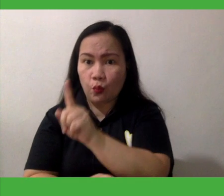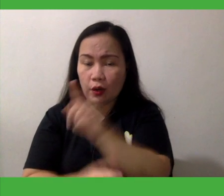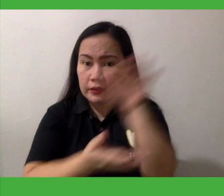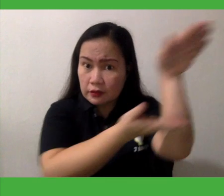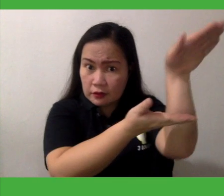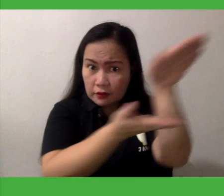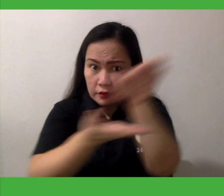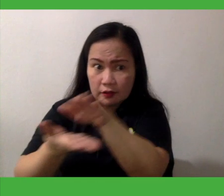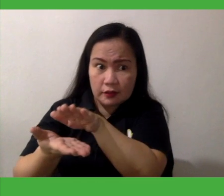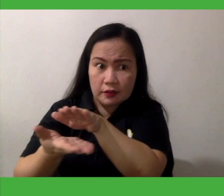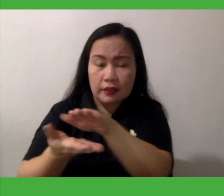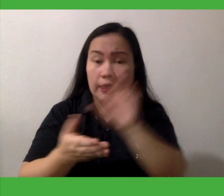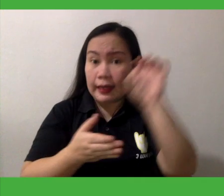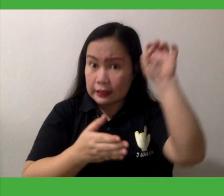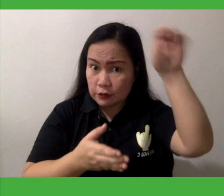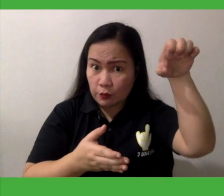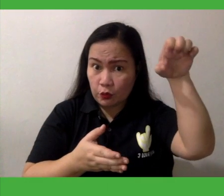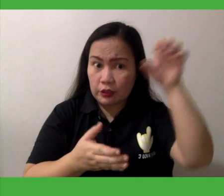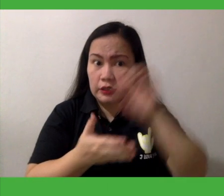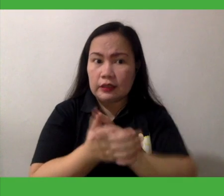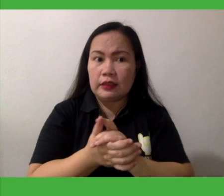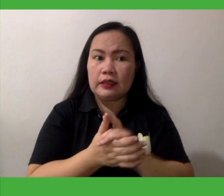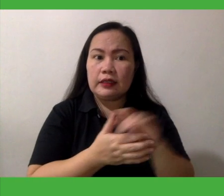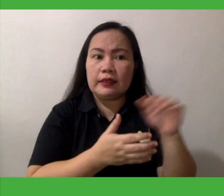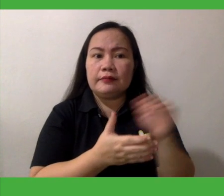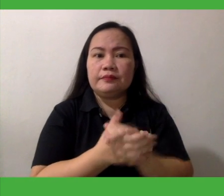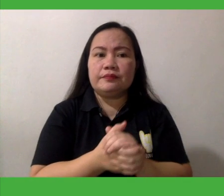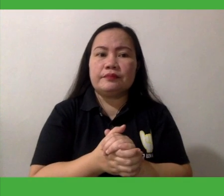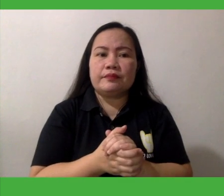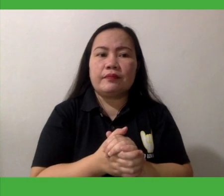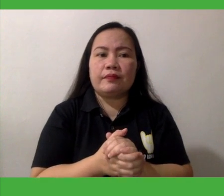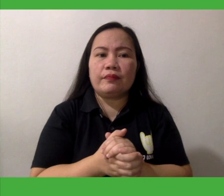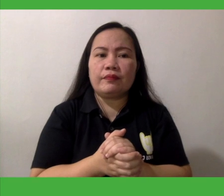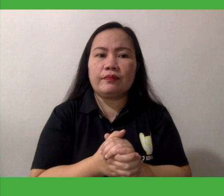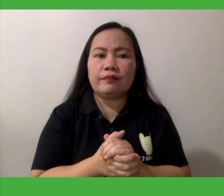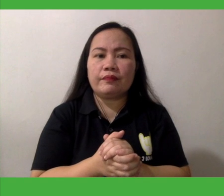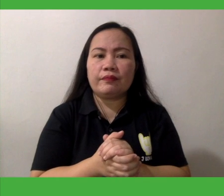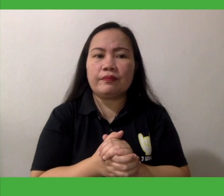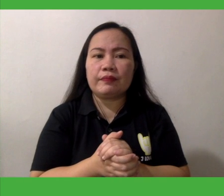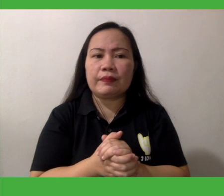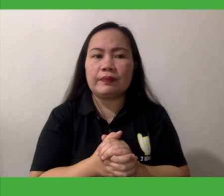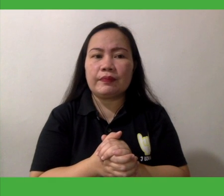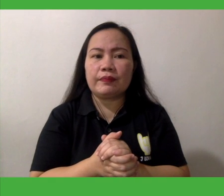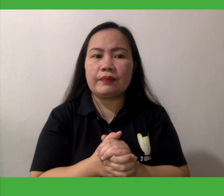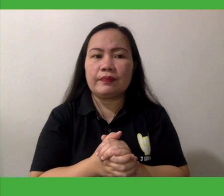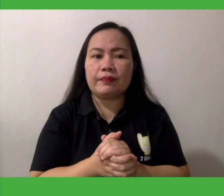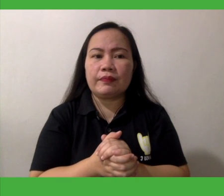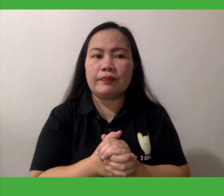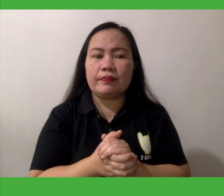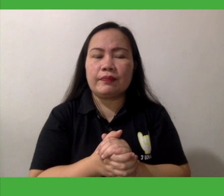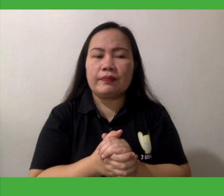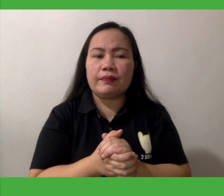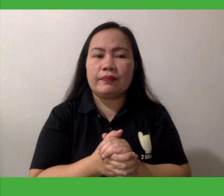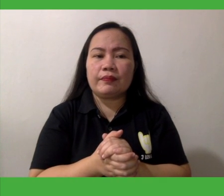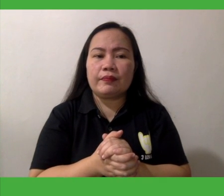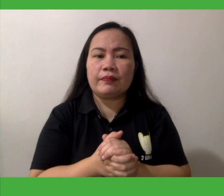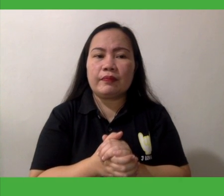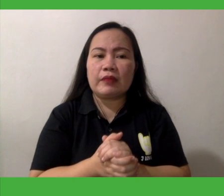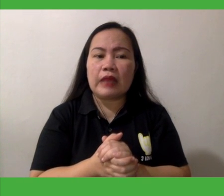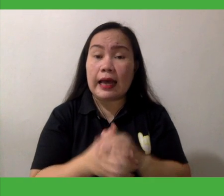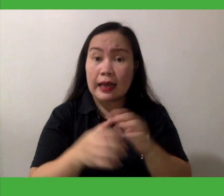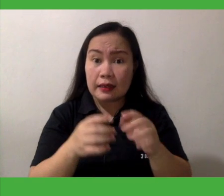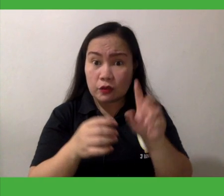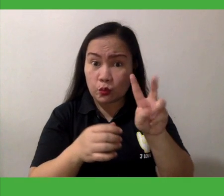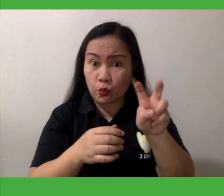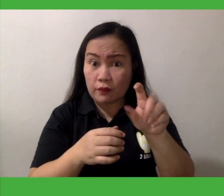1. Okay? Ang exponent po nito ay 1. Hindi na natin yan nilalagay kasi it's still x naman.